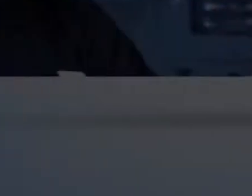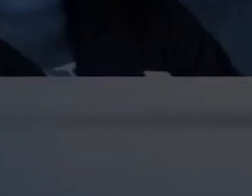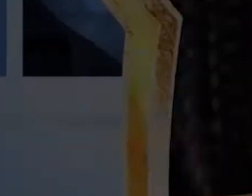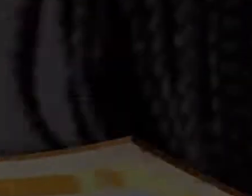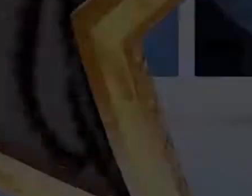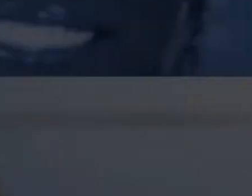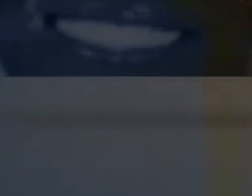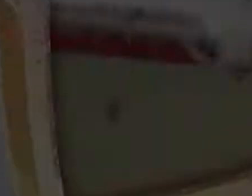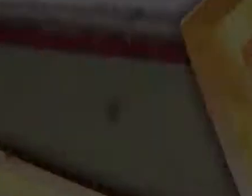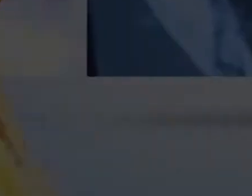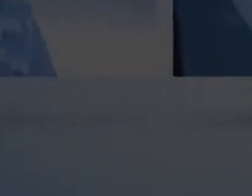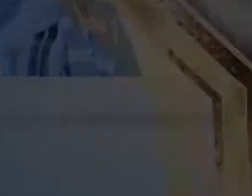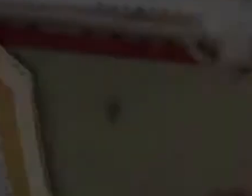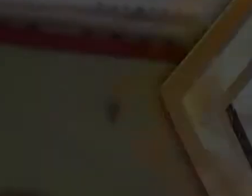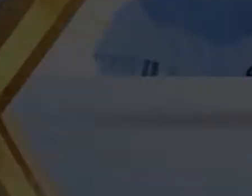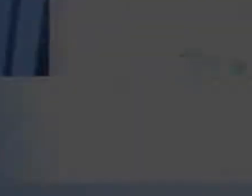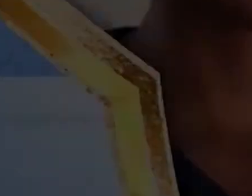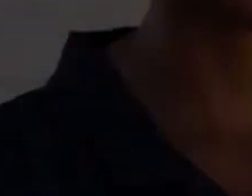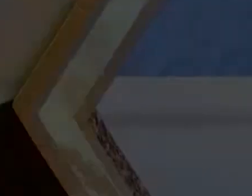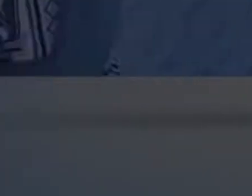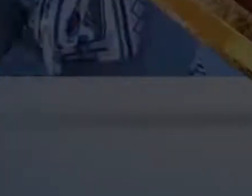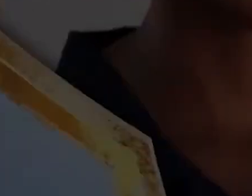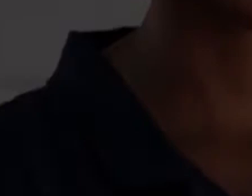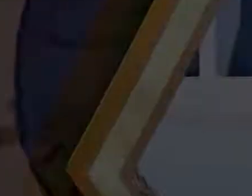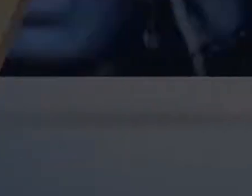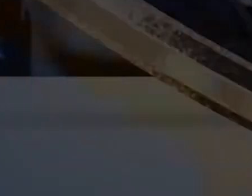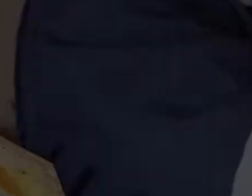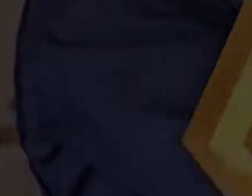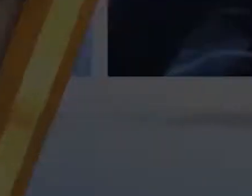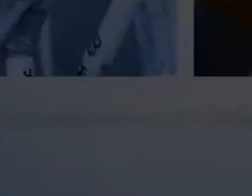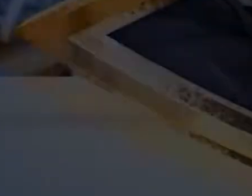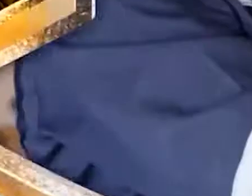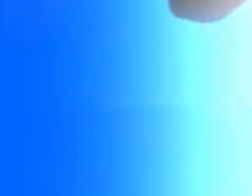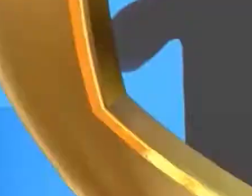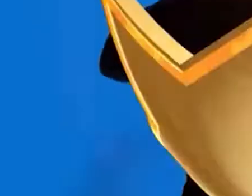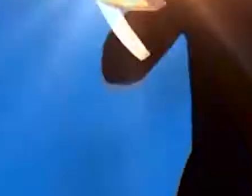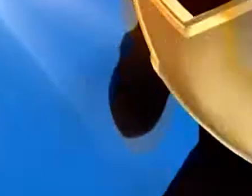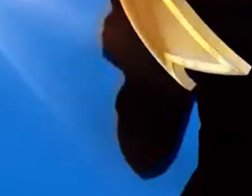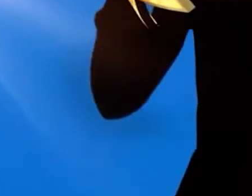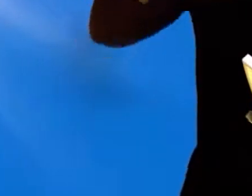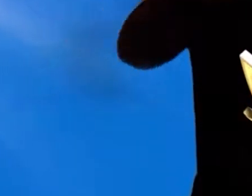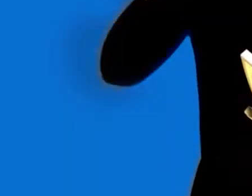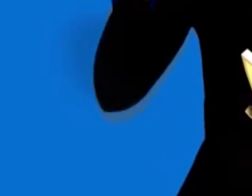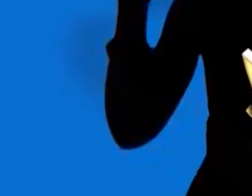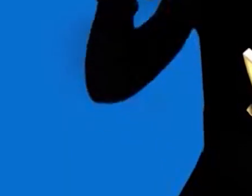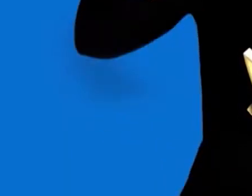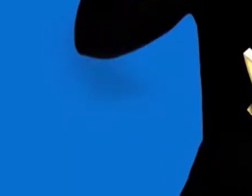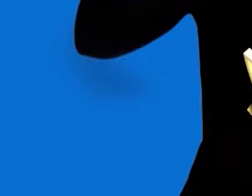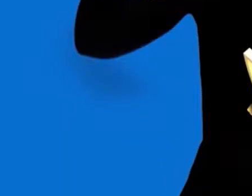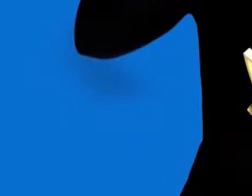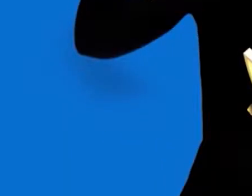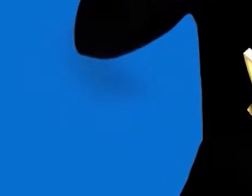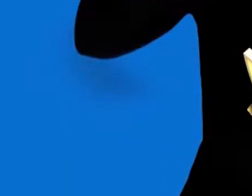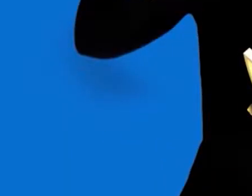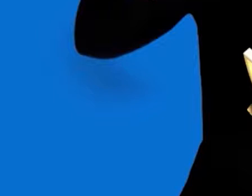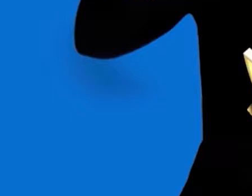yeah. Yeah, yeah, yeah. Yeah, yeah, yeah. I need a girl like you, yeah, yeah.